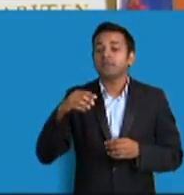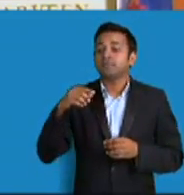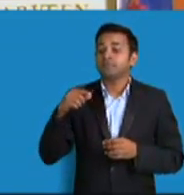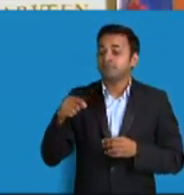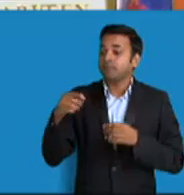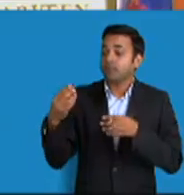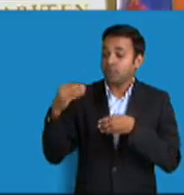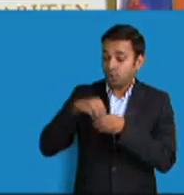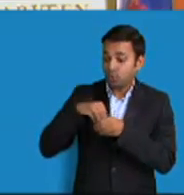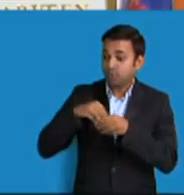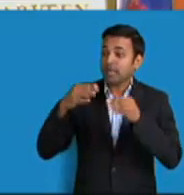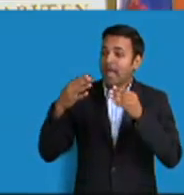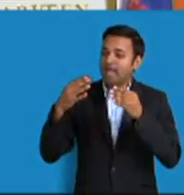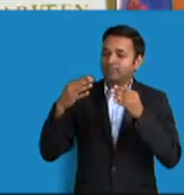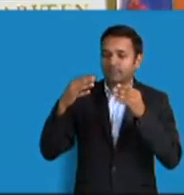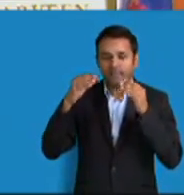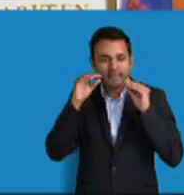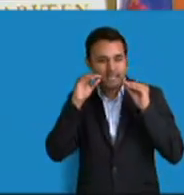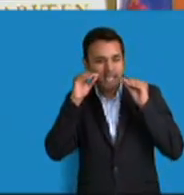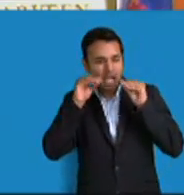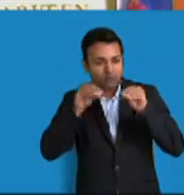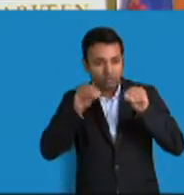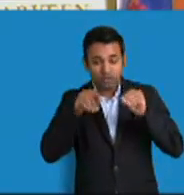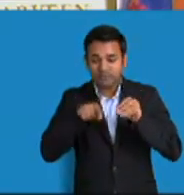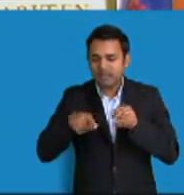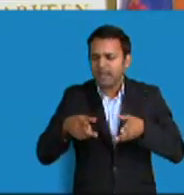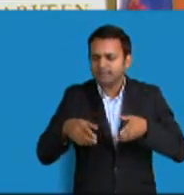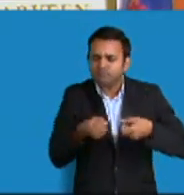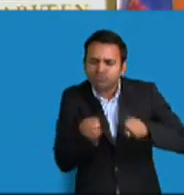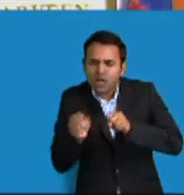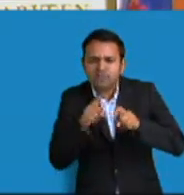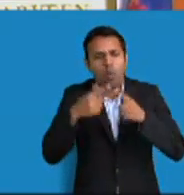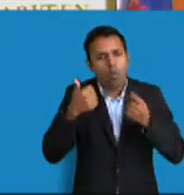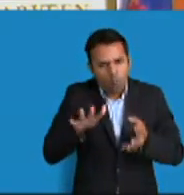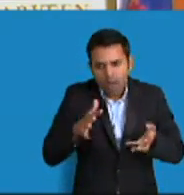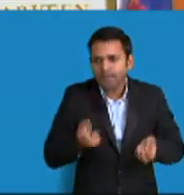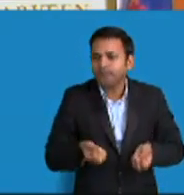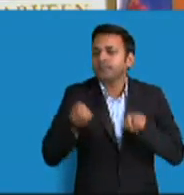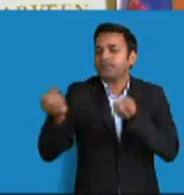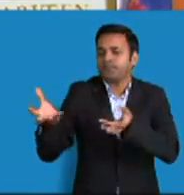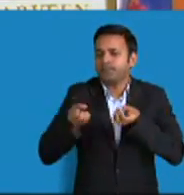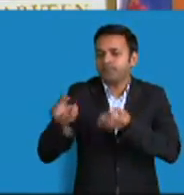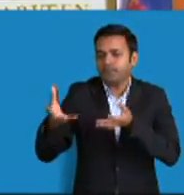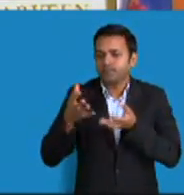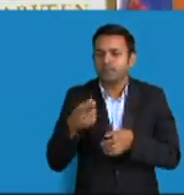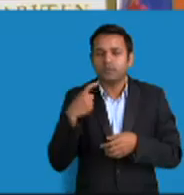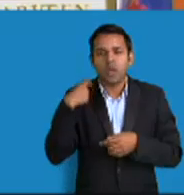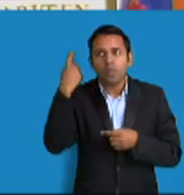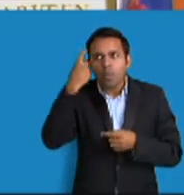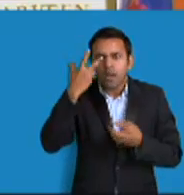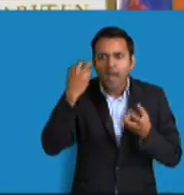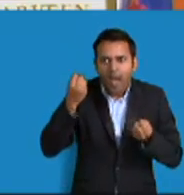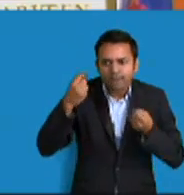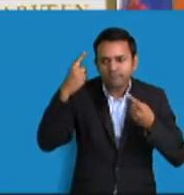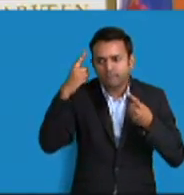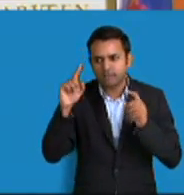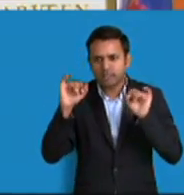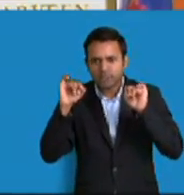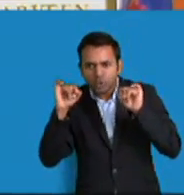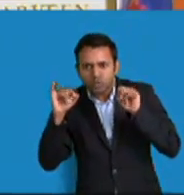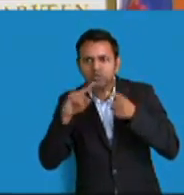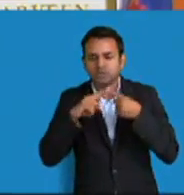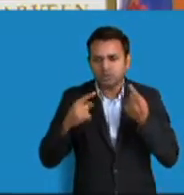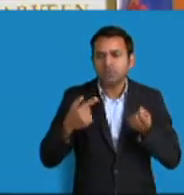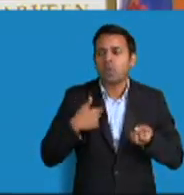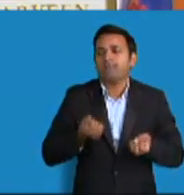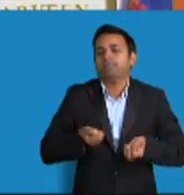skills of delivery rather than knowledge about content, subject matter. This pedagogy deals with how you deliver numeracy and